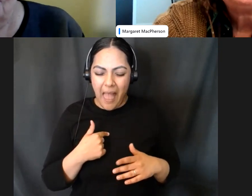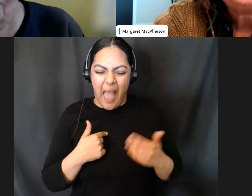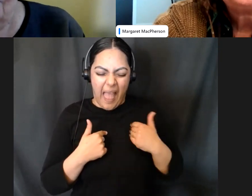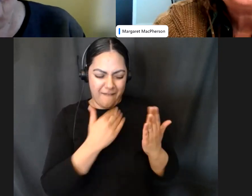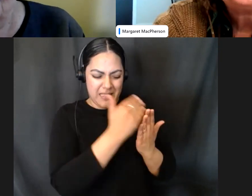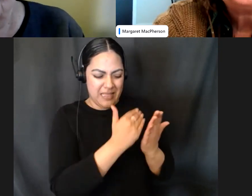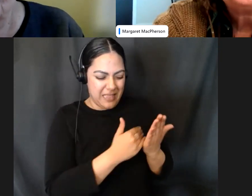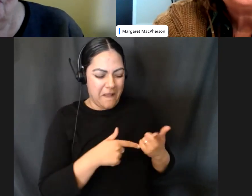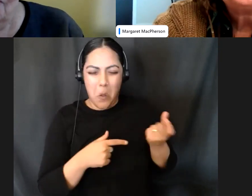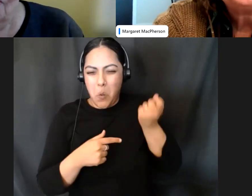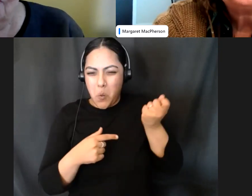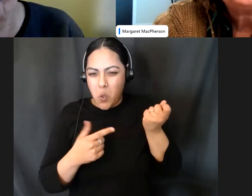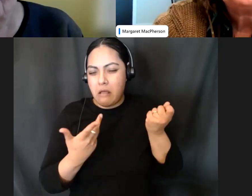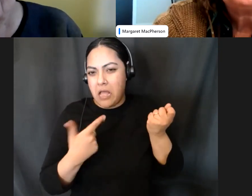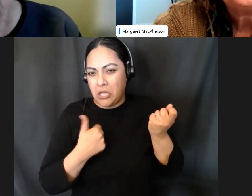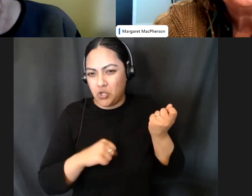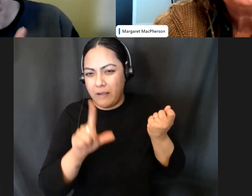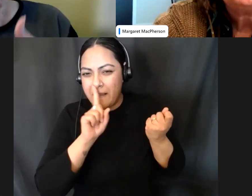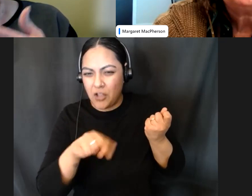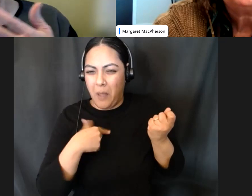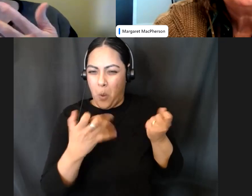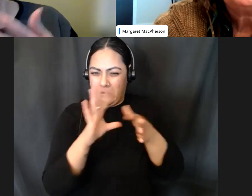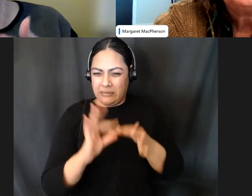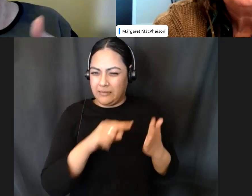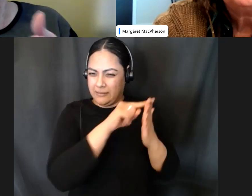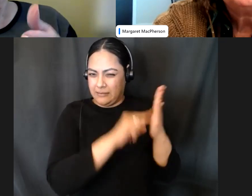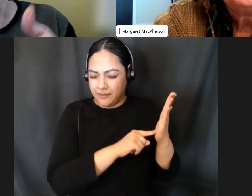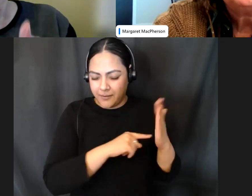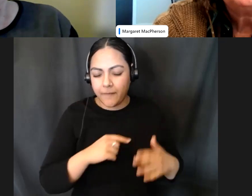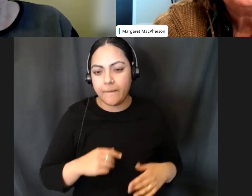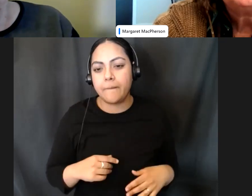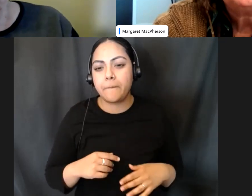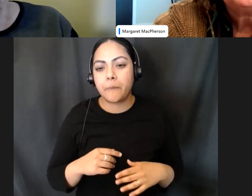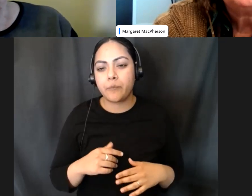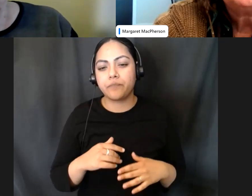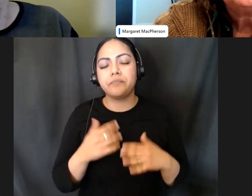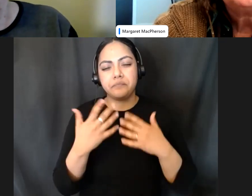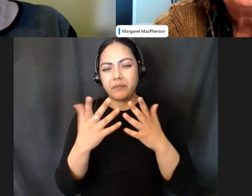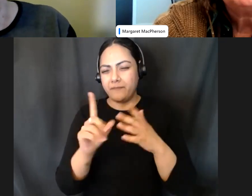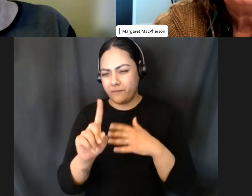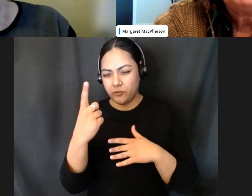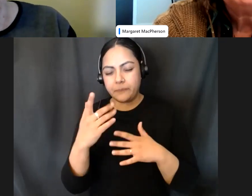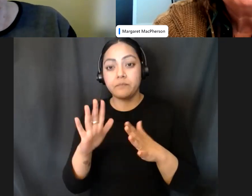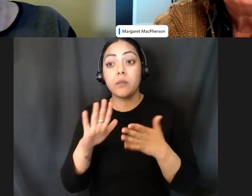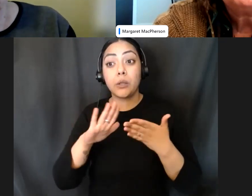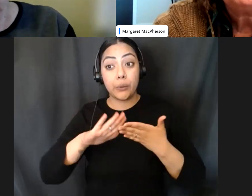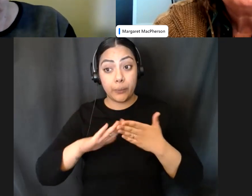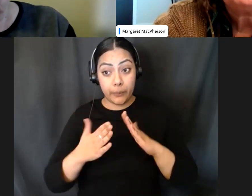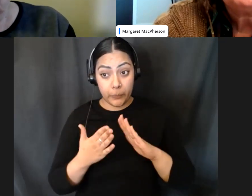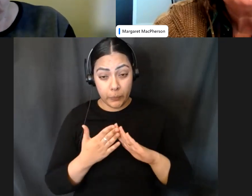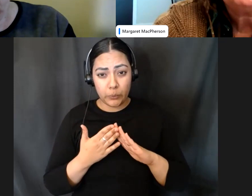maybe you want to have this first, and then I've got a couple of what I'd like to do is take you through at a community how this actually works,